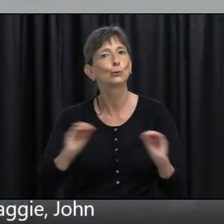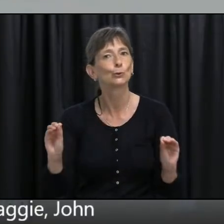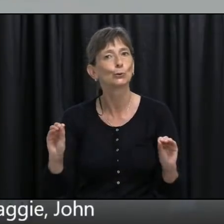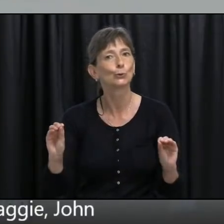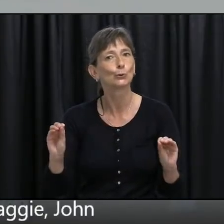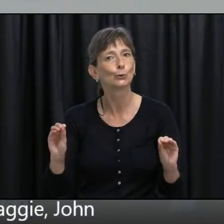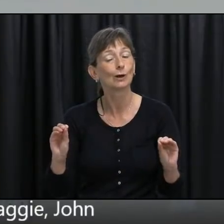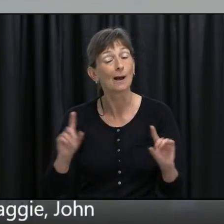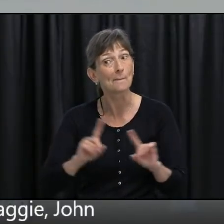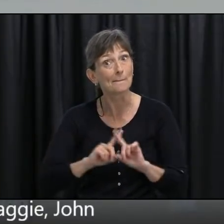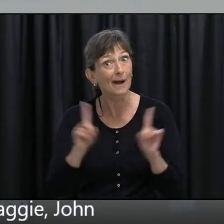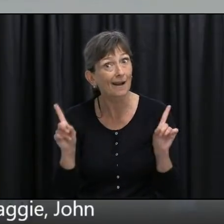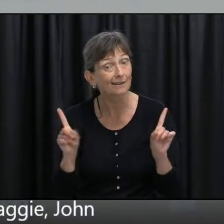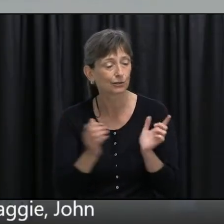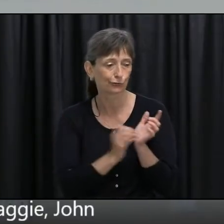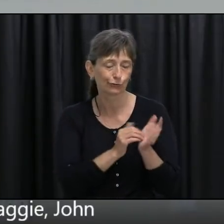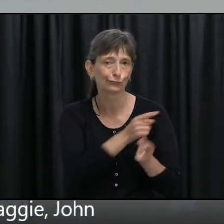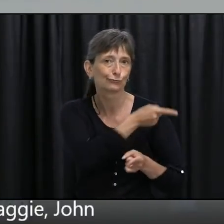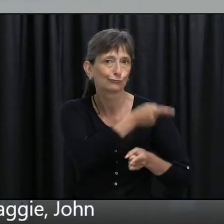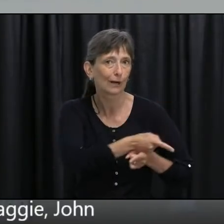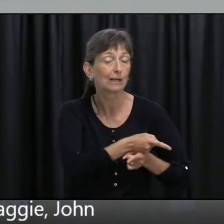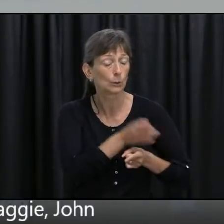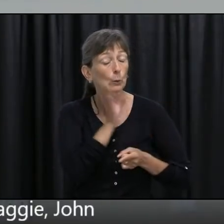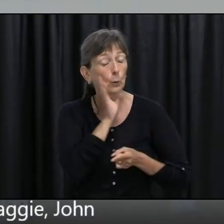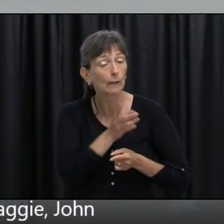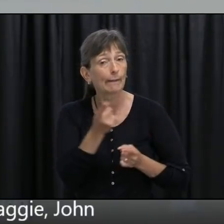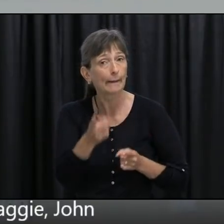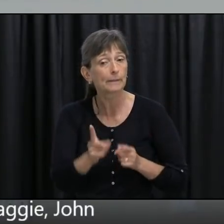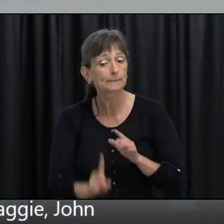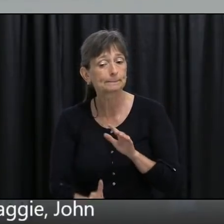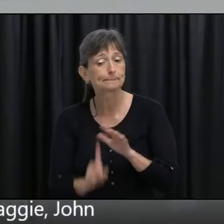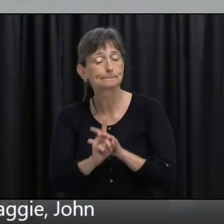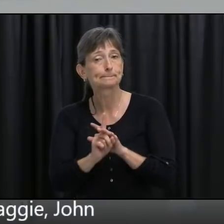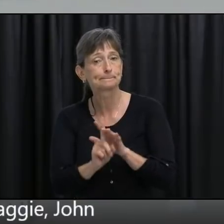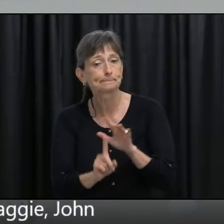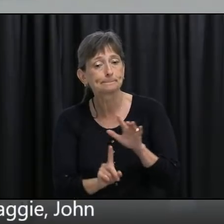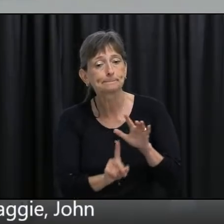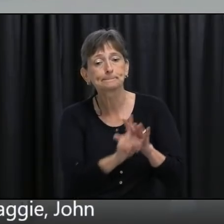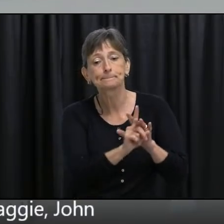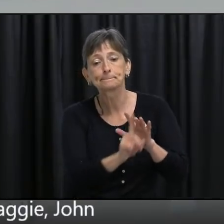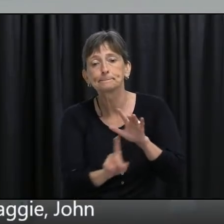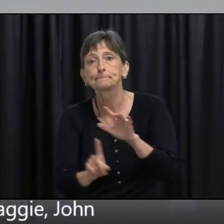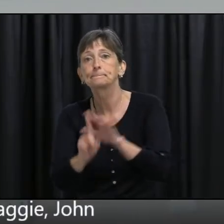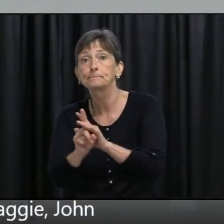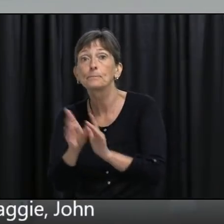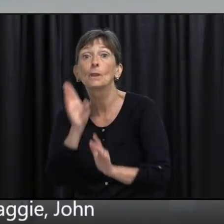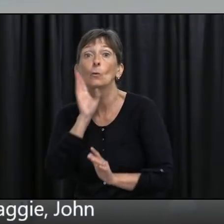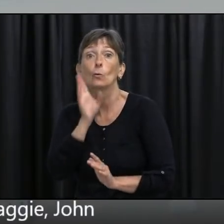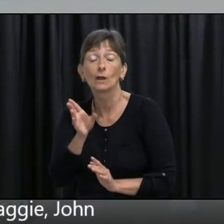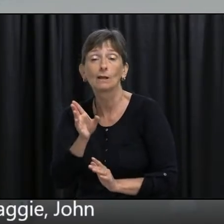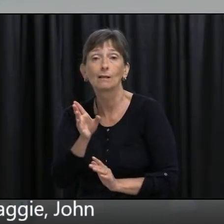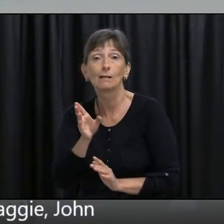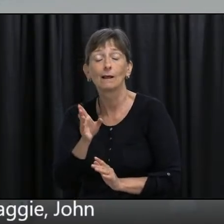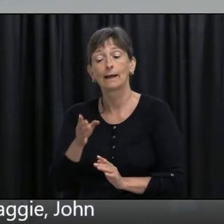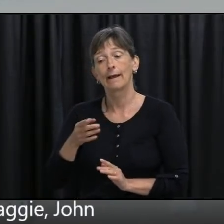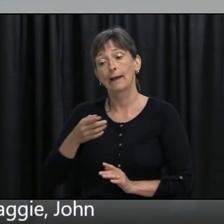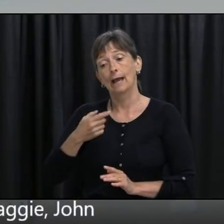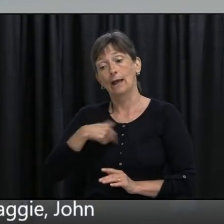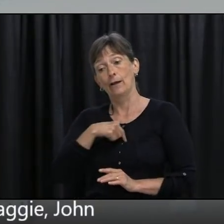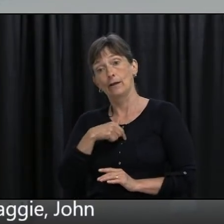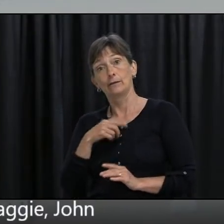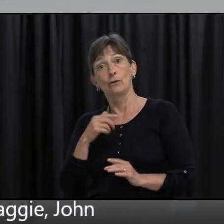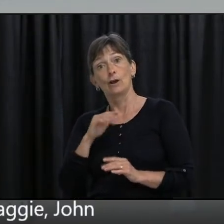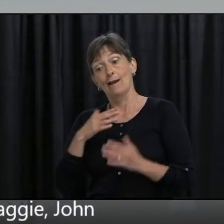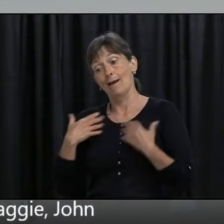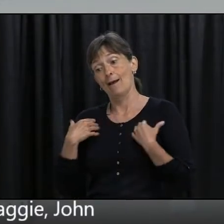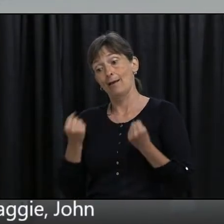Dr. Fitzgerald says, we will see cases, and we currently, across the healthcare system, are well placed to manage